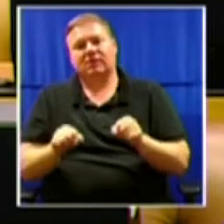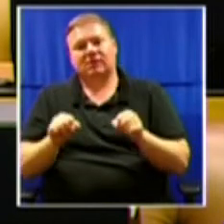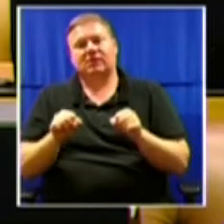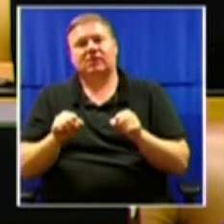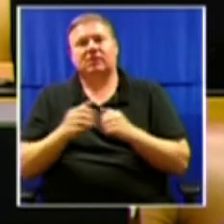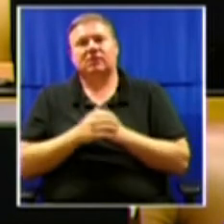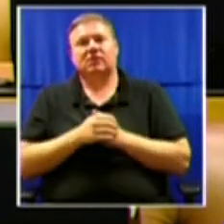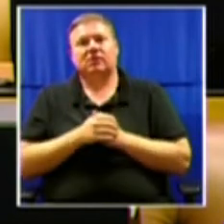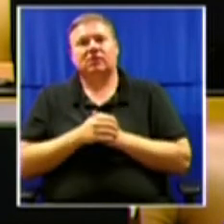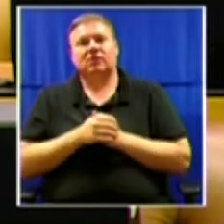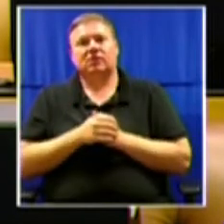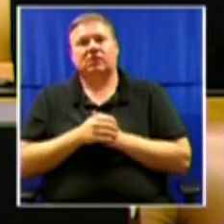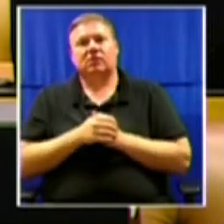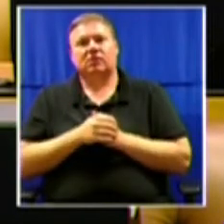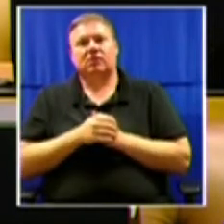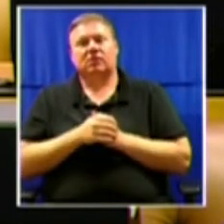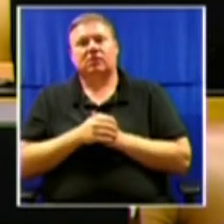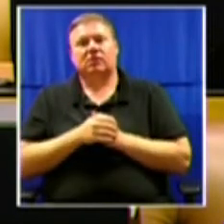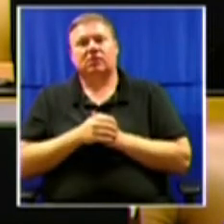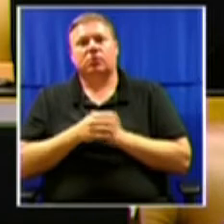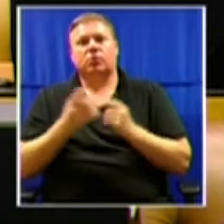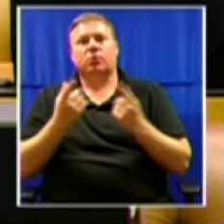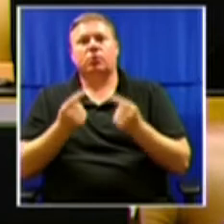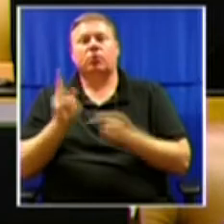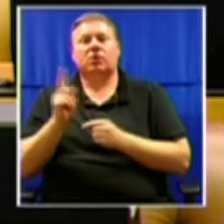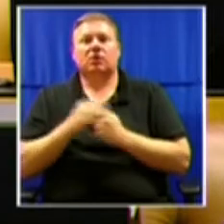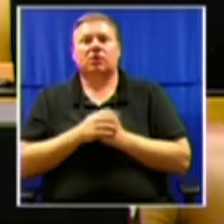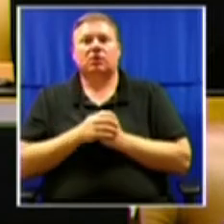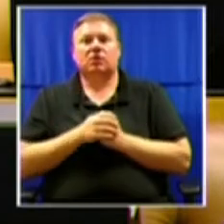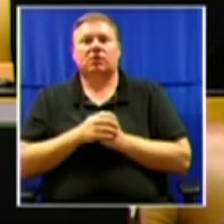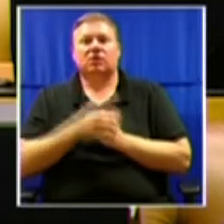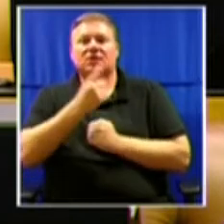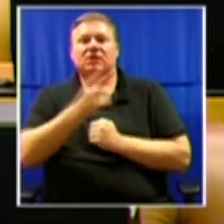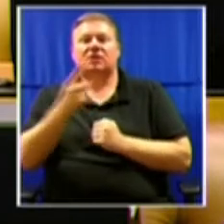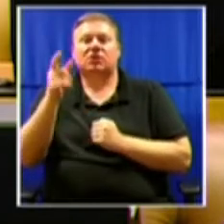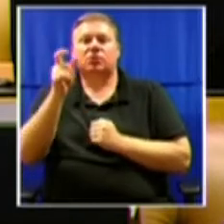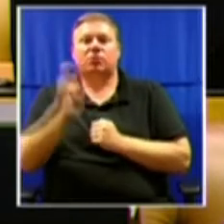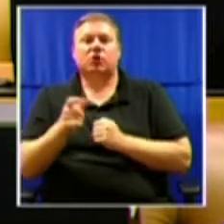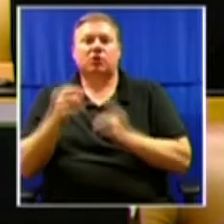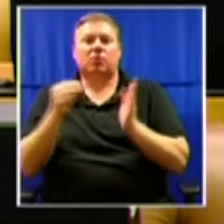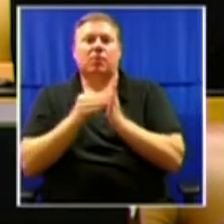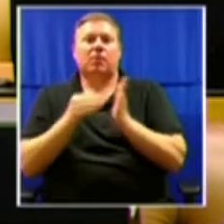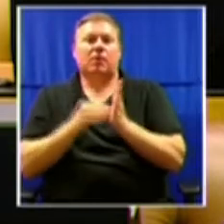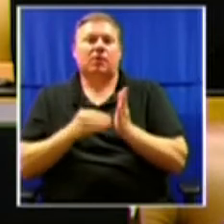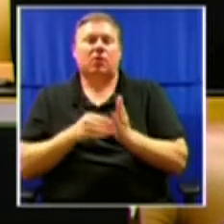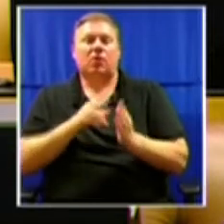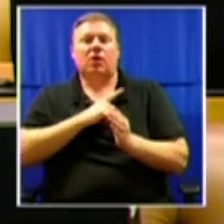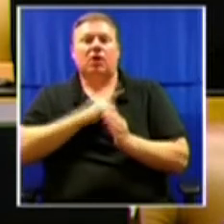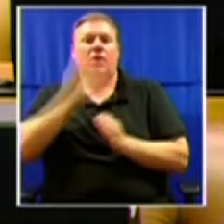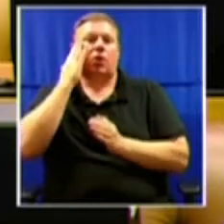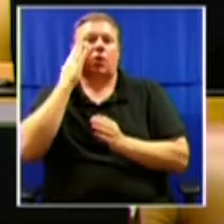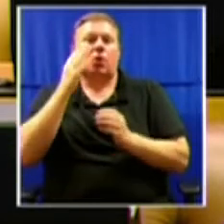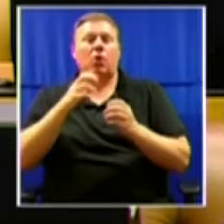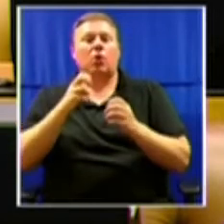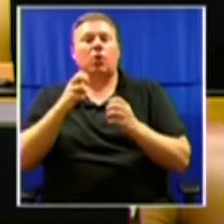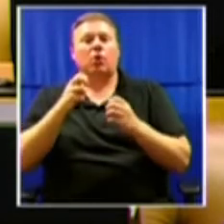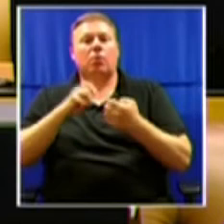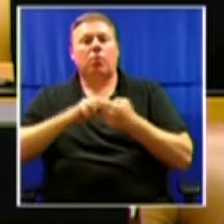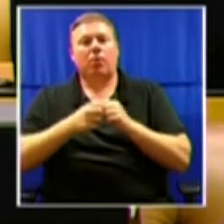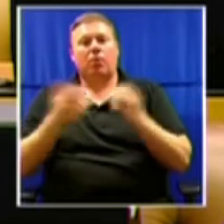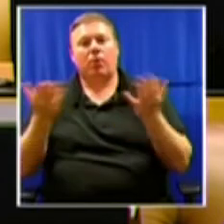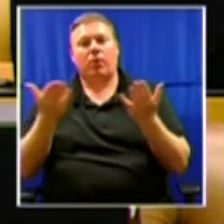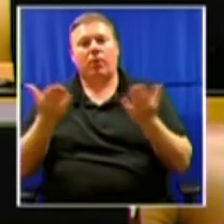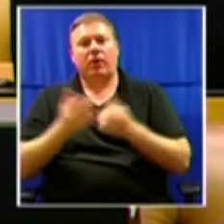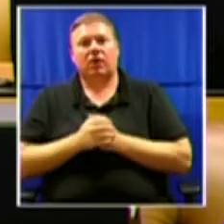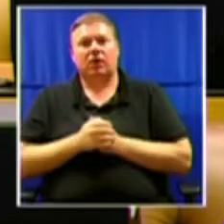justice system will have to do. It will have to put everybody on board so that we know where the trouble happens. So we are working on that